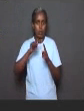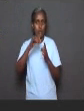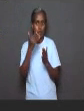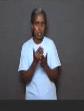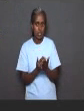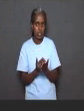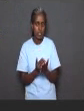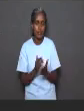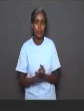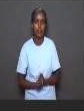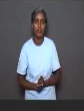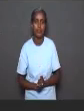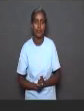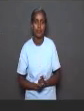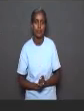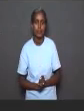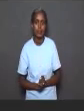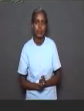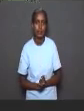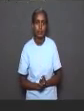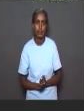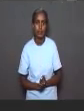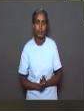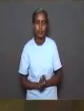Let's get back to our lesson.